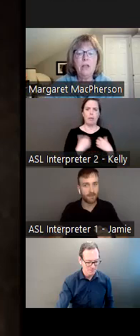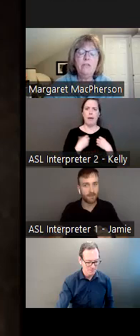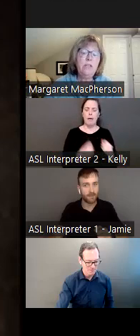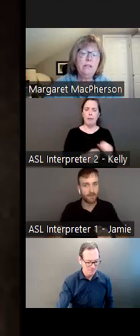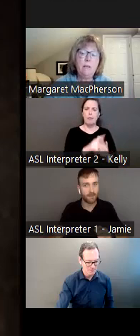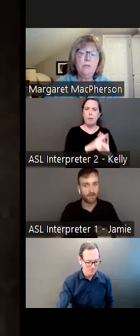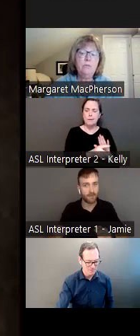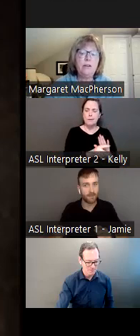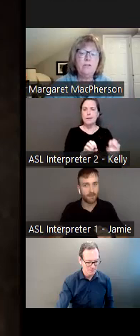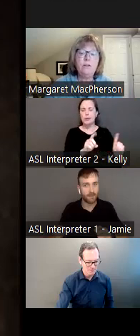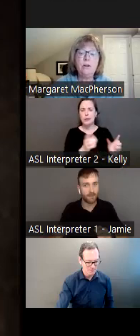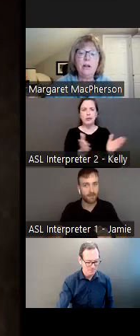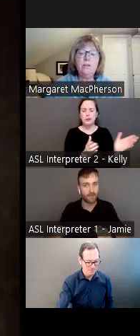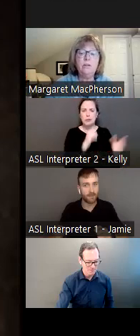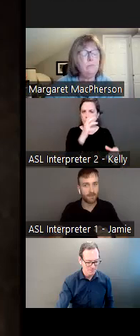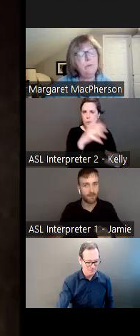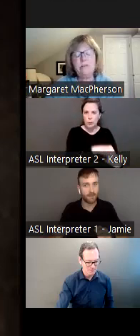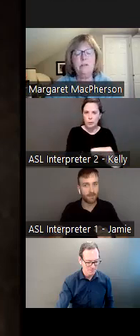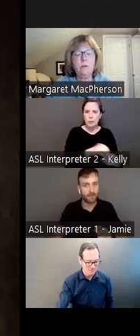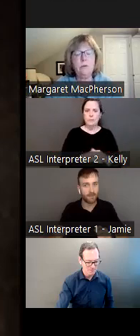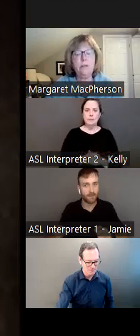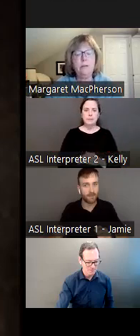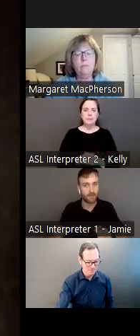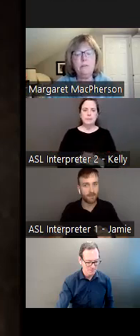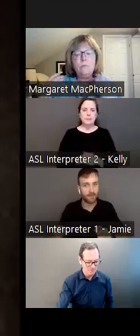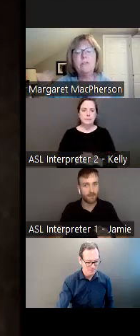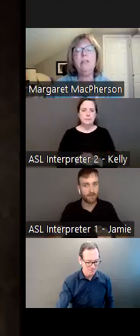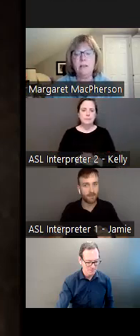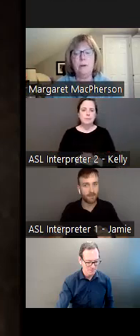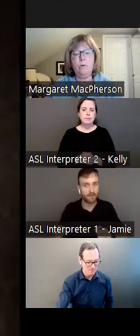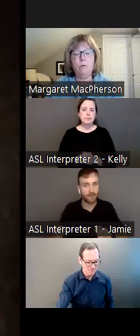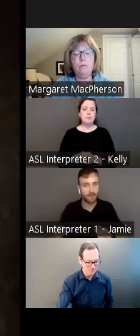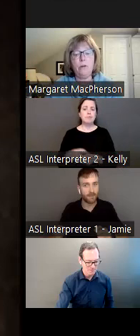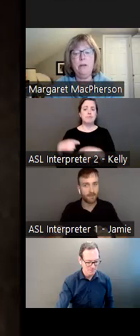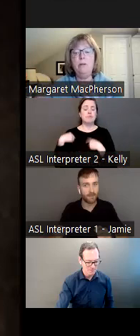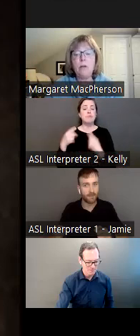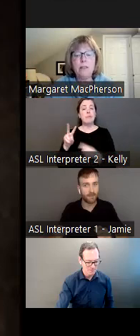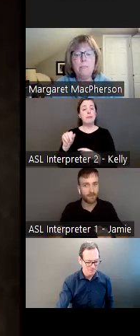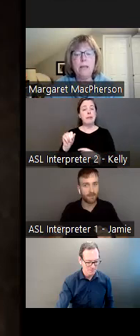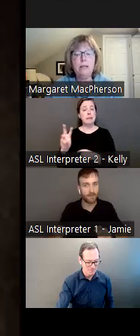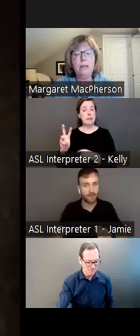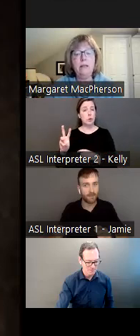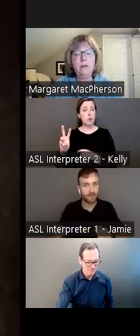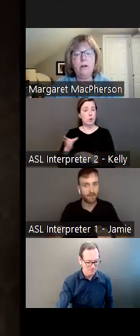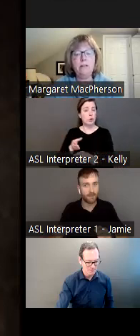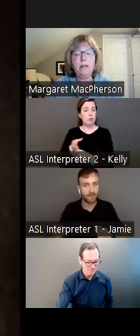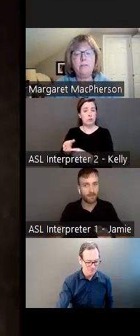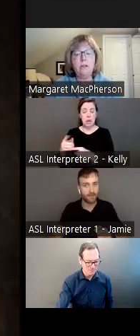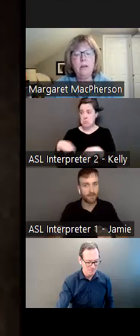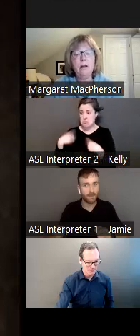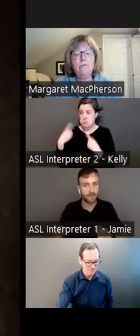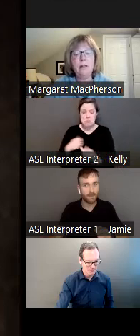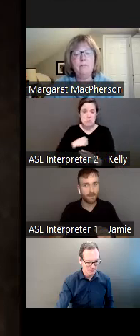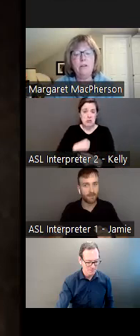services. The VAW sector, until recently, really weren't thinking about older women and what they might need in the